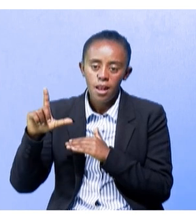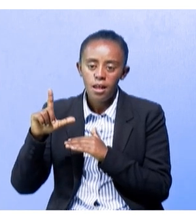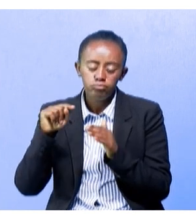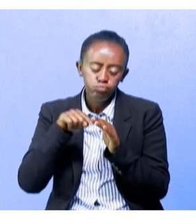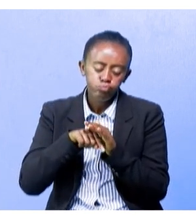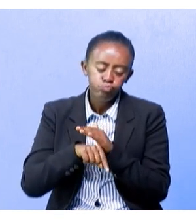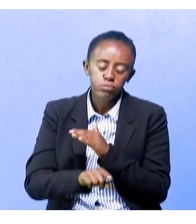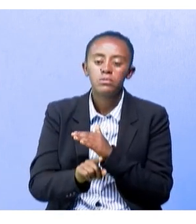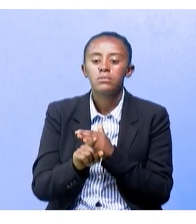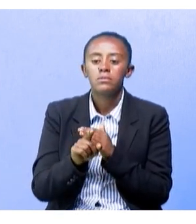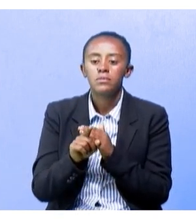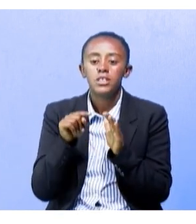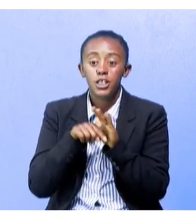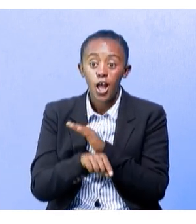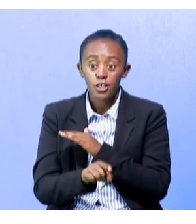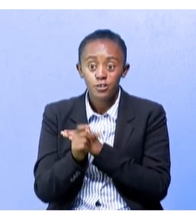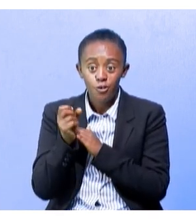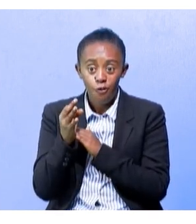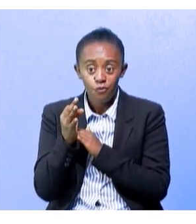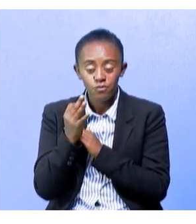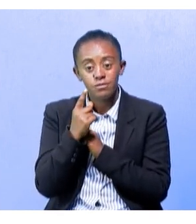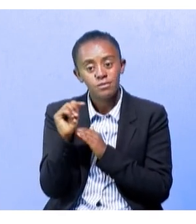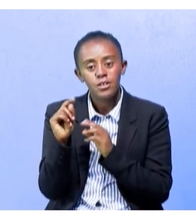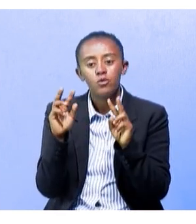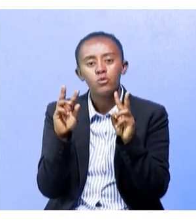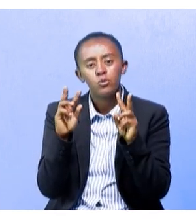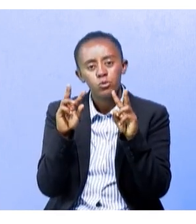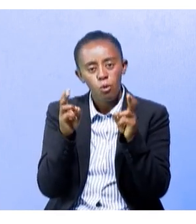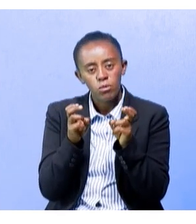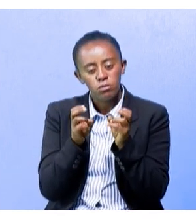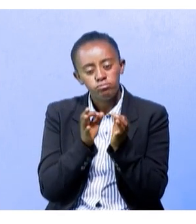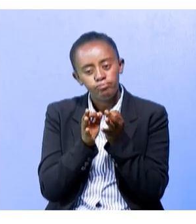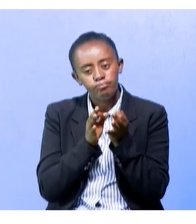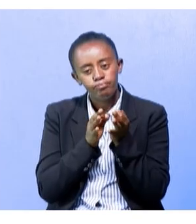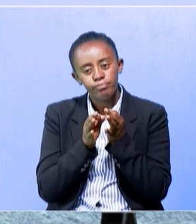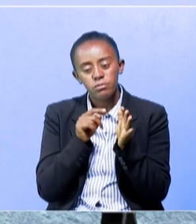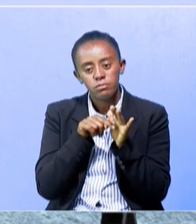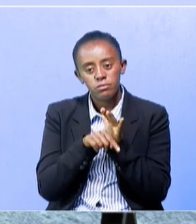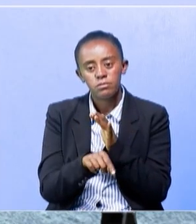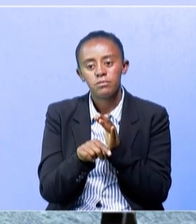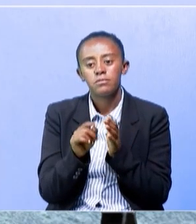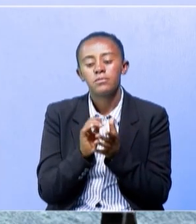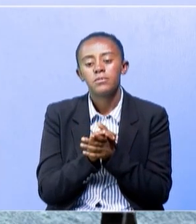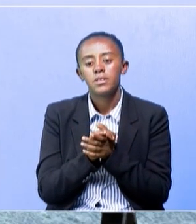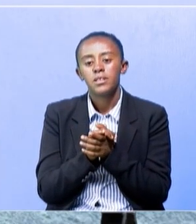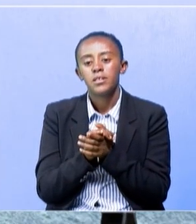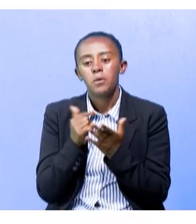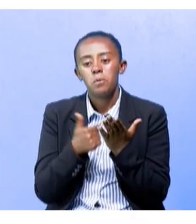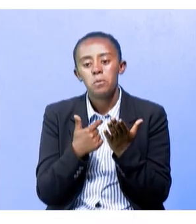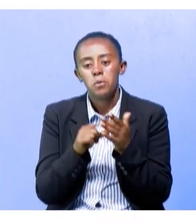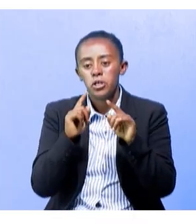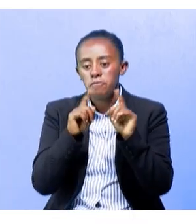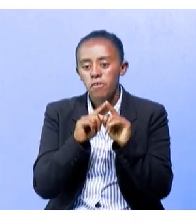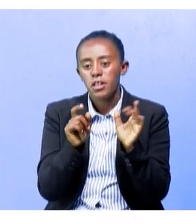Details of the topic. We can put here